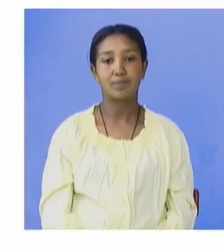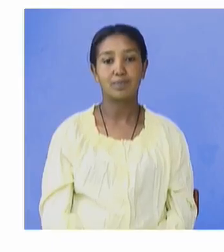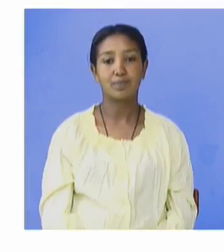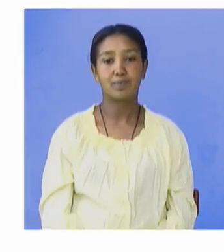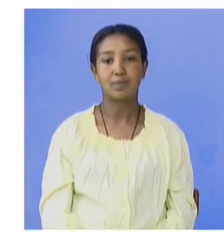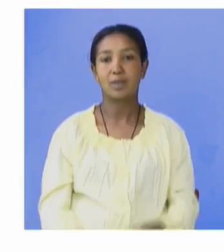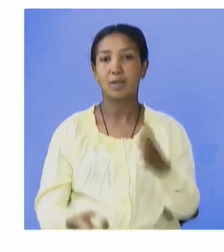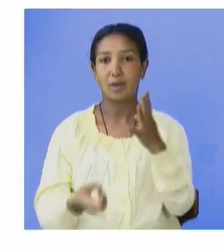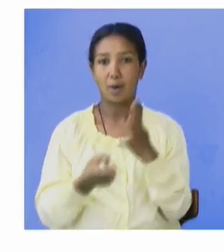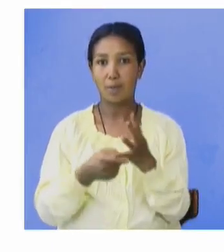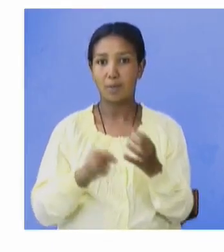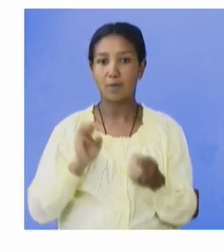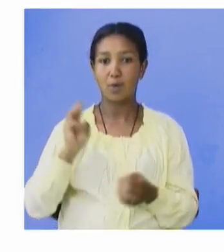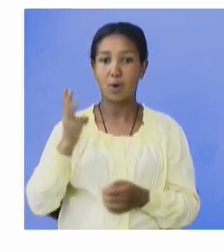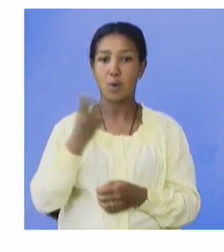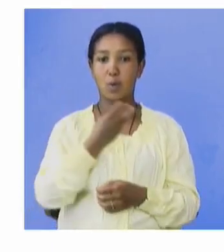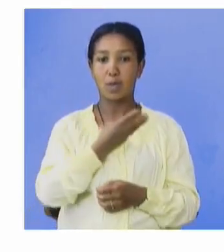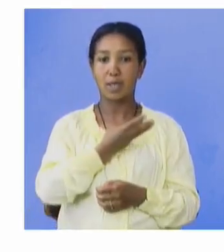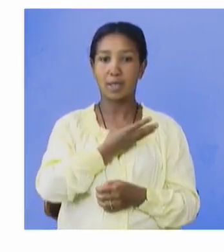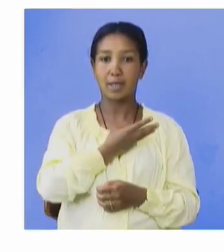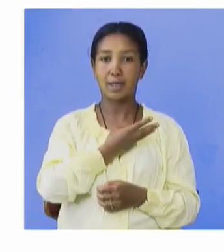4, we